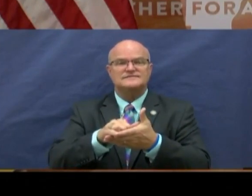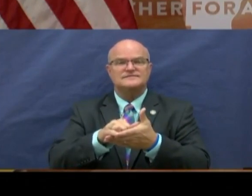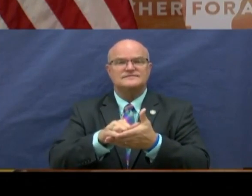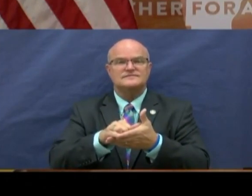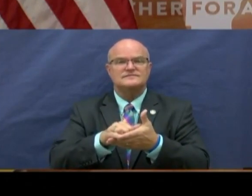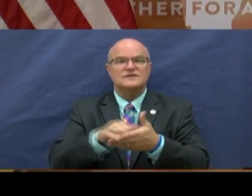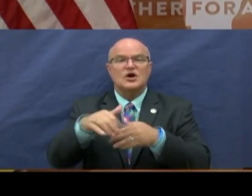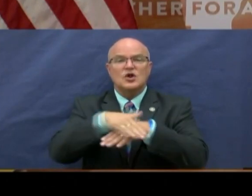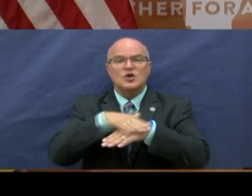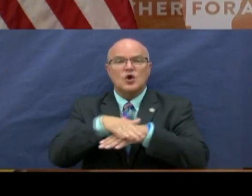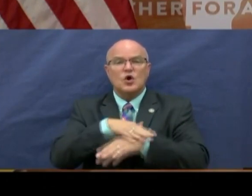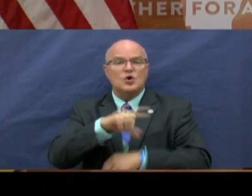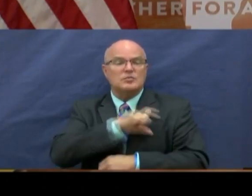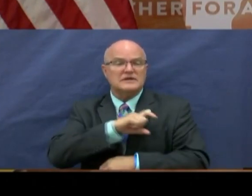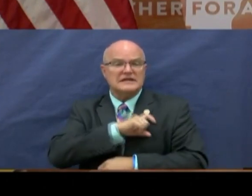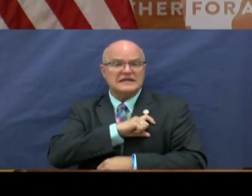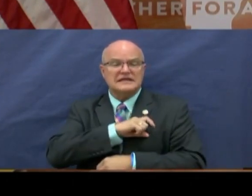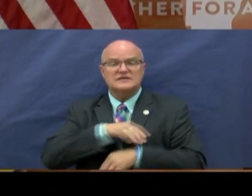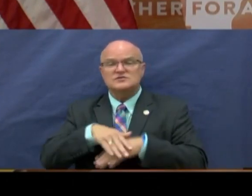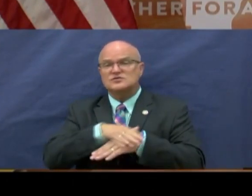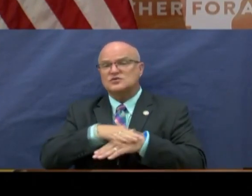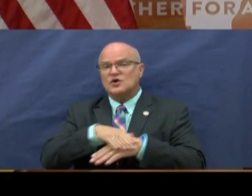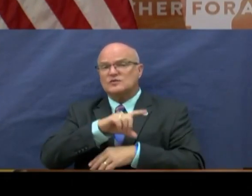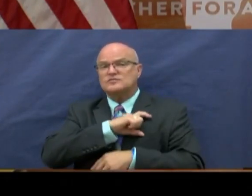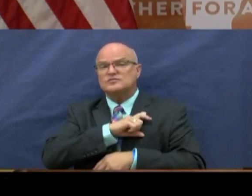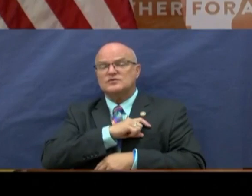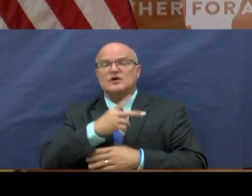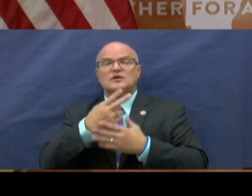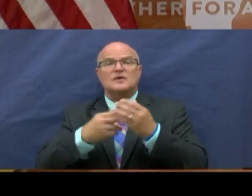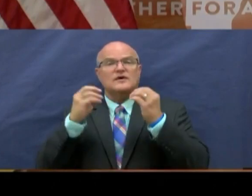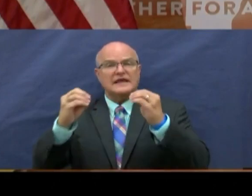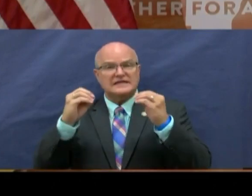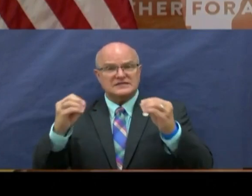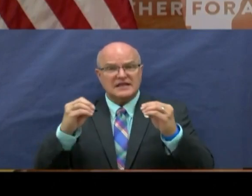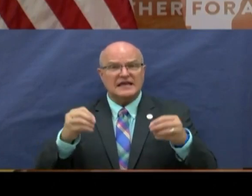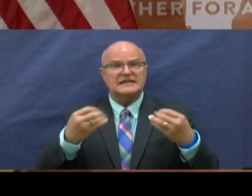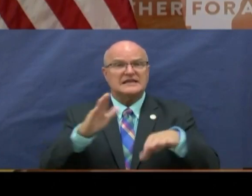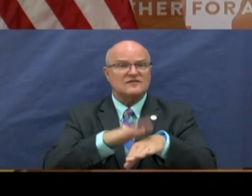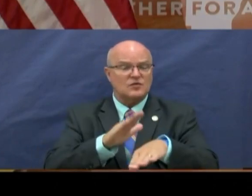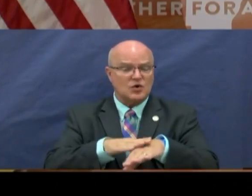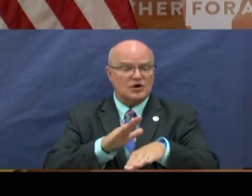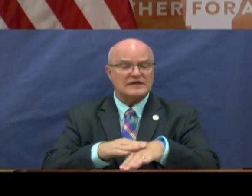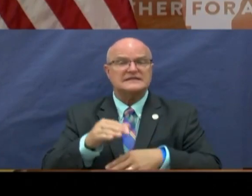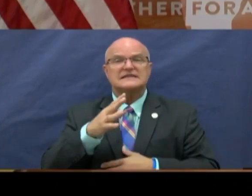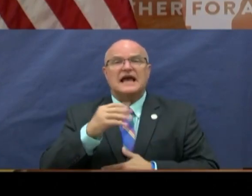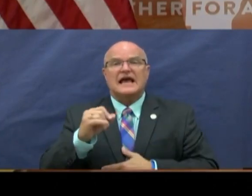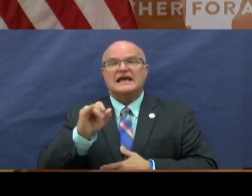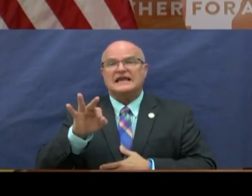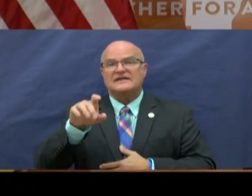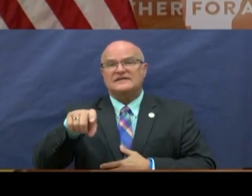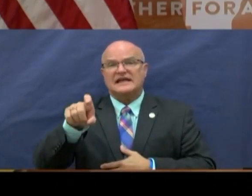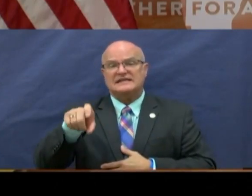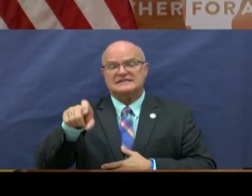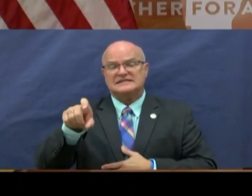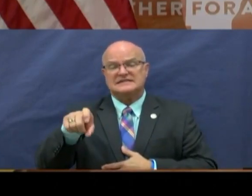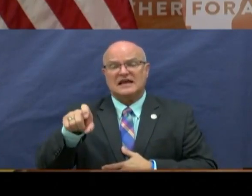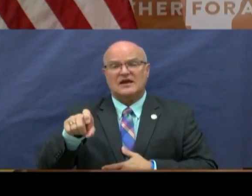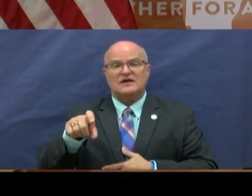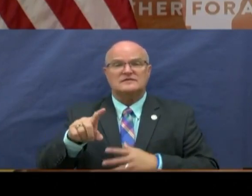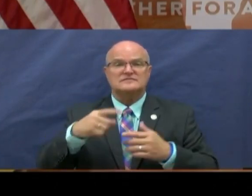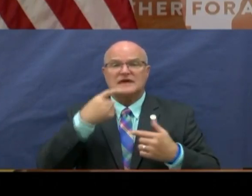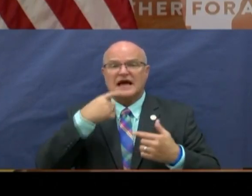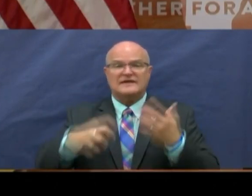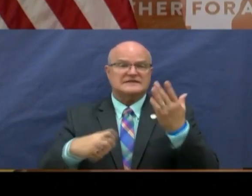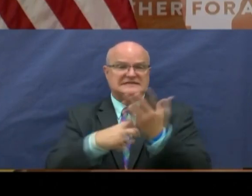local police, local law enforcement, to both educate, to give warnings, and, if necessary, to issue